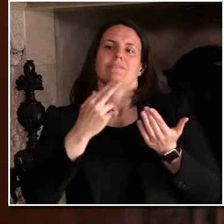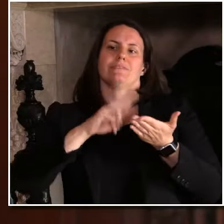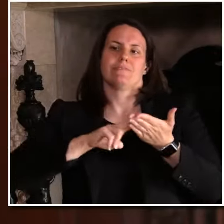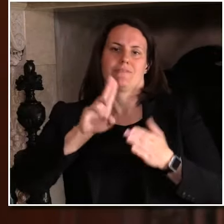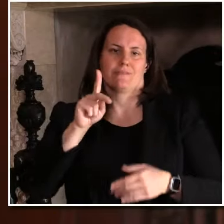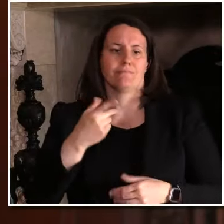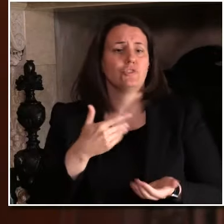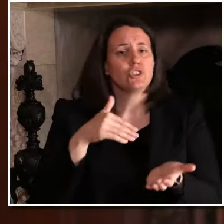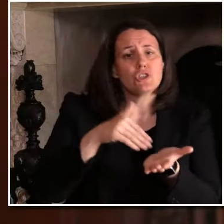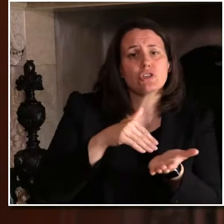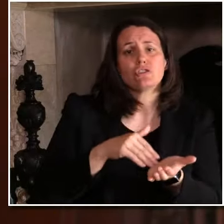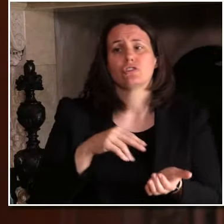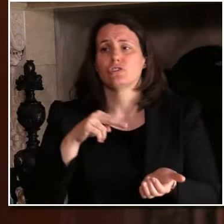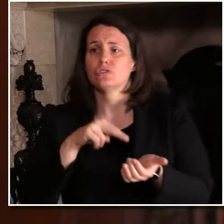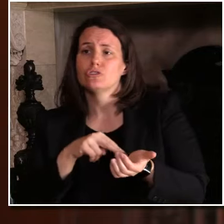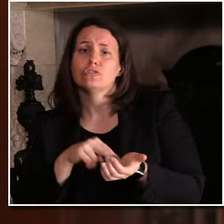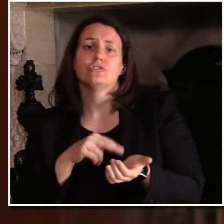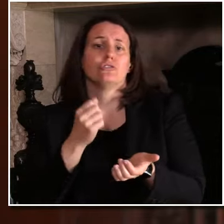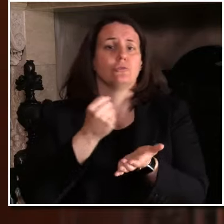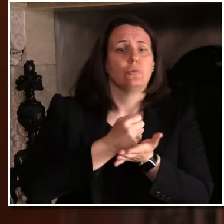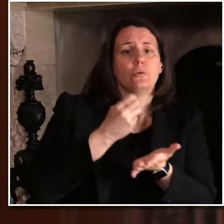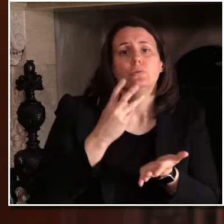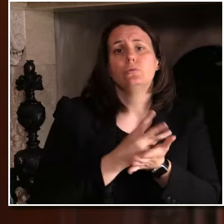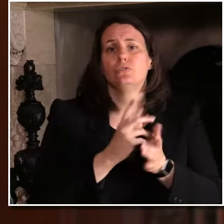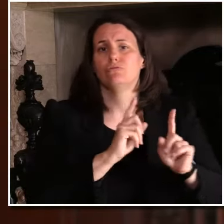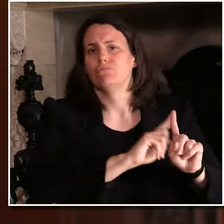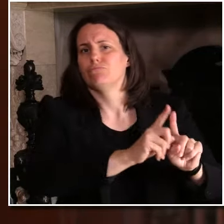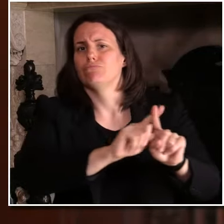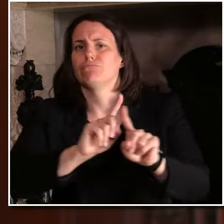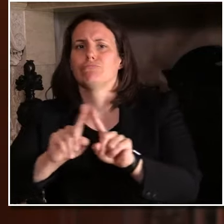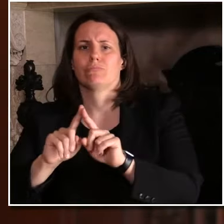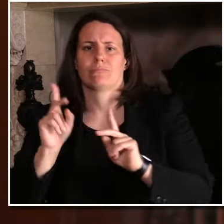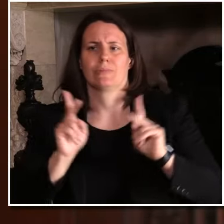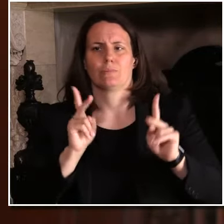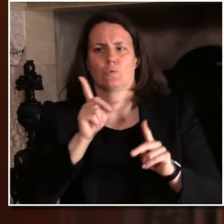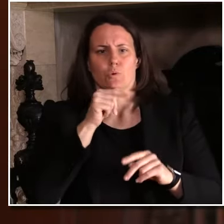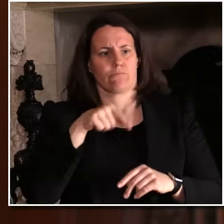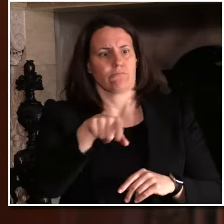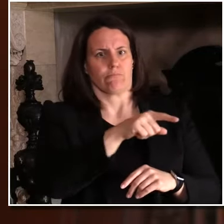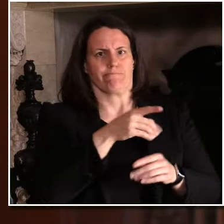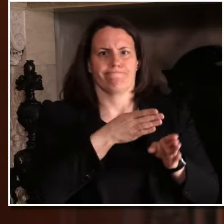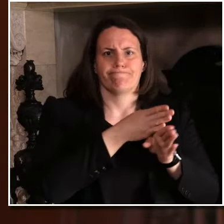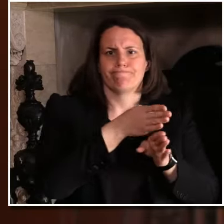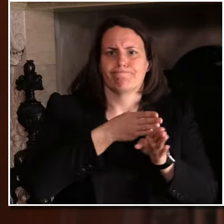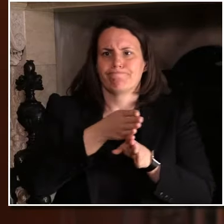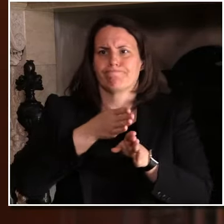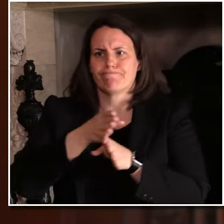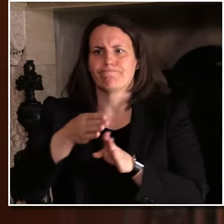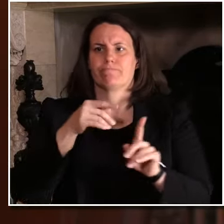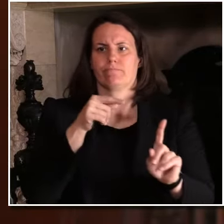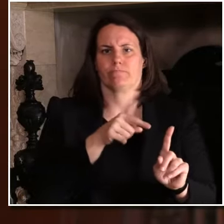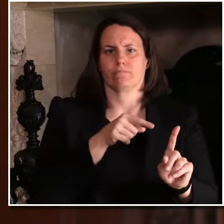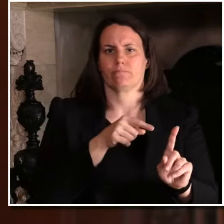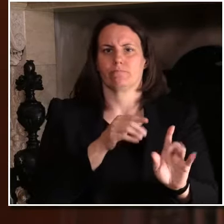workers to respiratory therapists. You can get signed up today by visiting